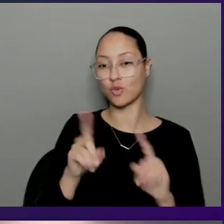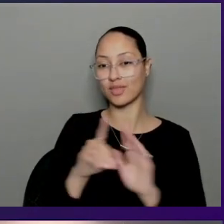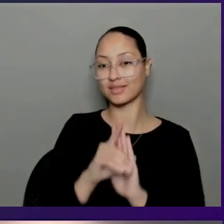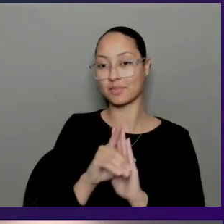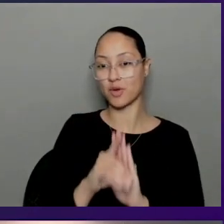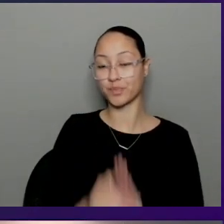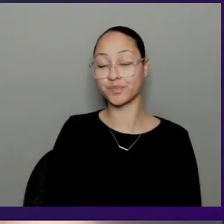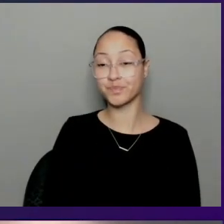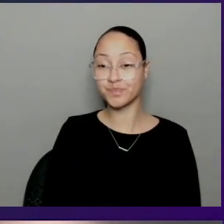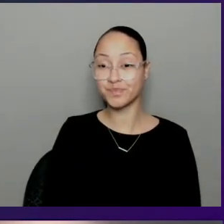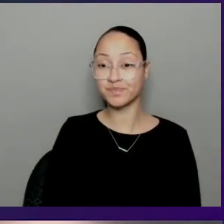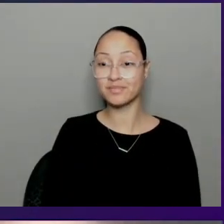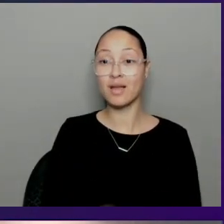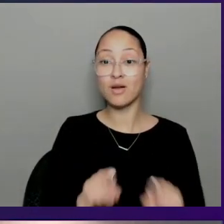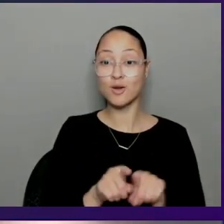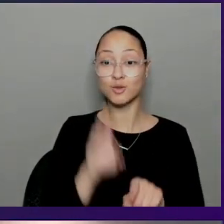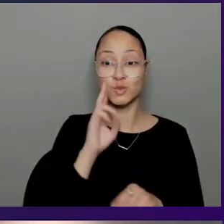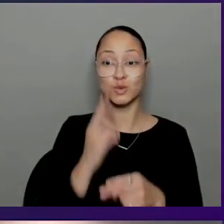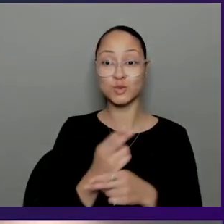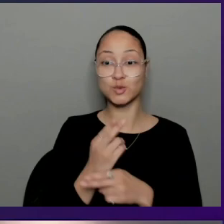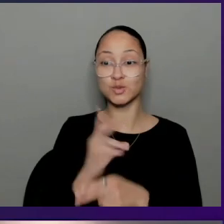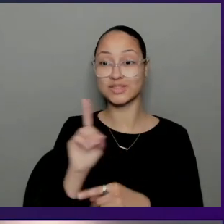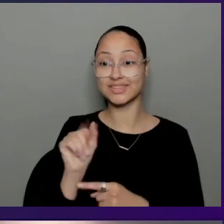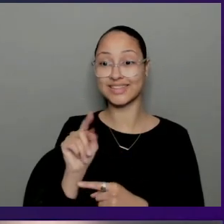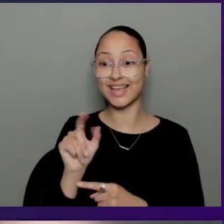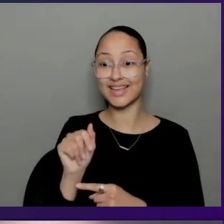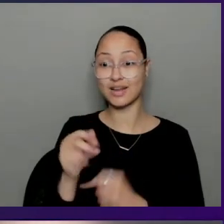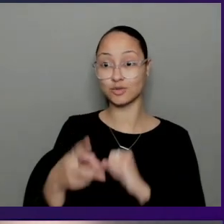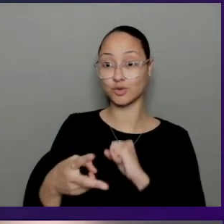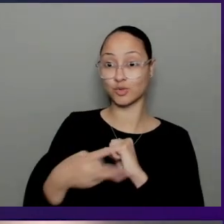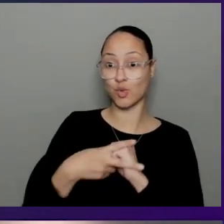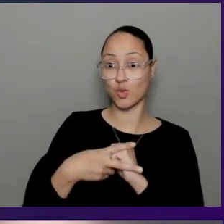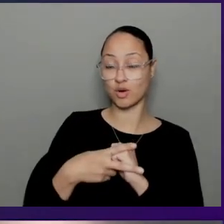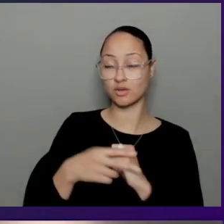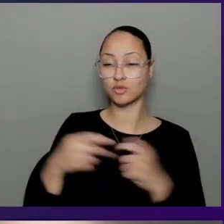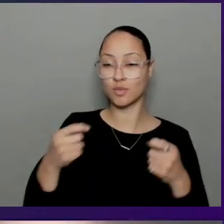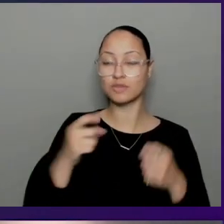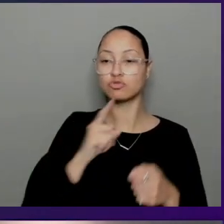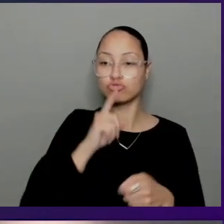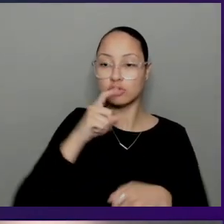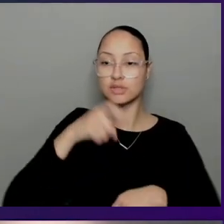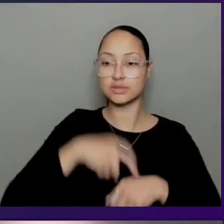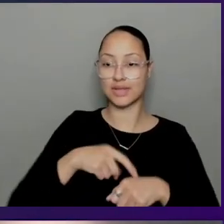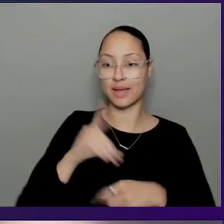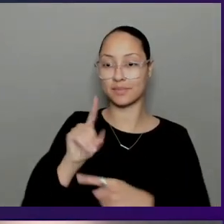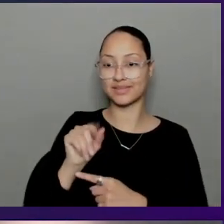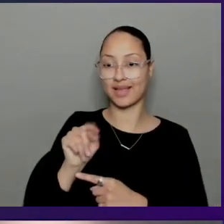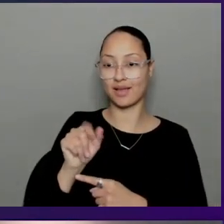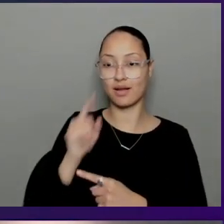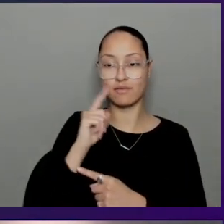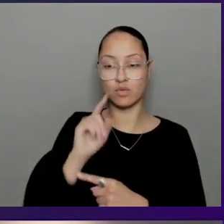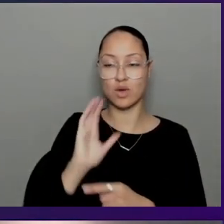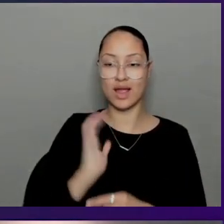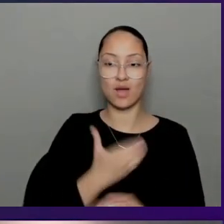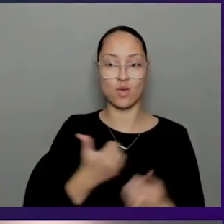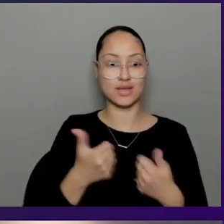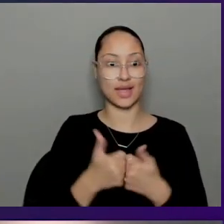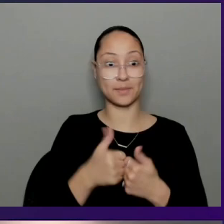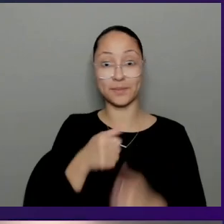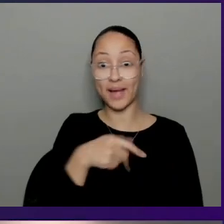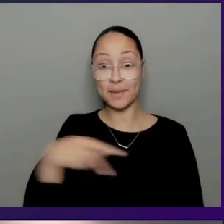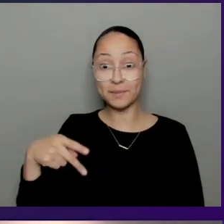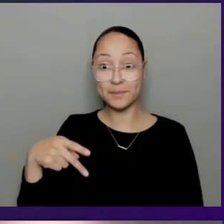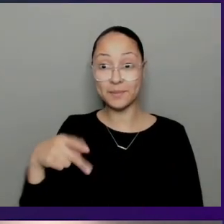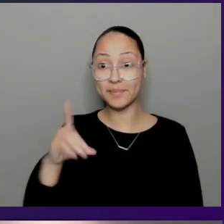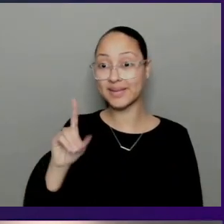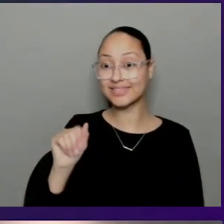Also, we're going to use Data Store to manage real-time data for our gaming application. Data Store provides